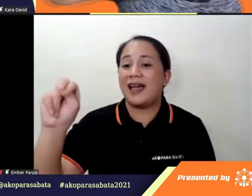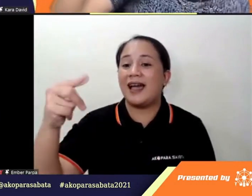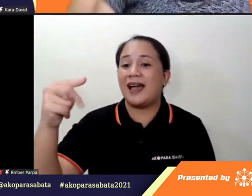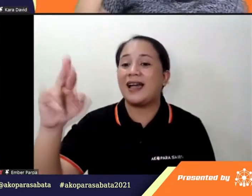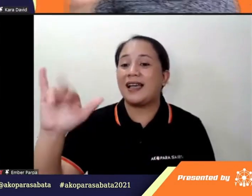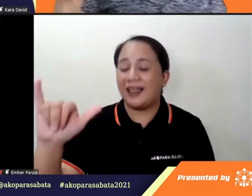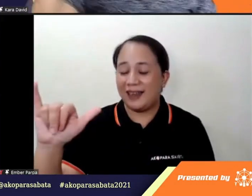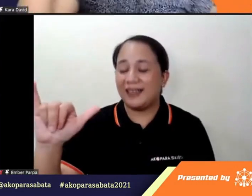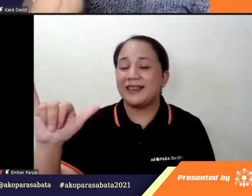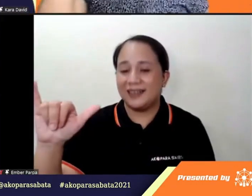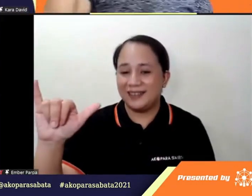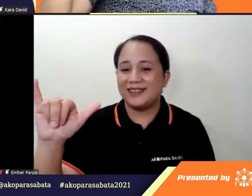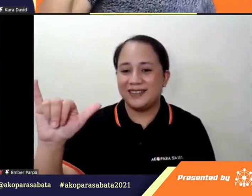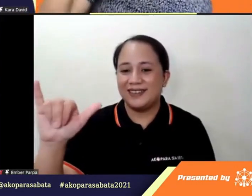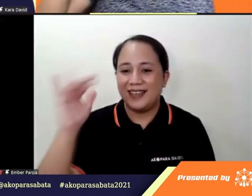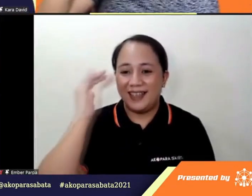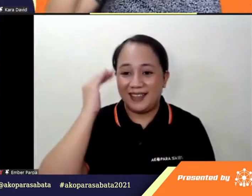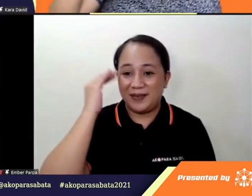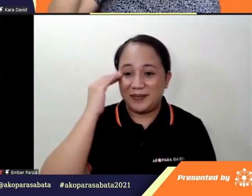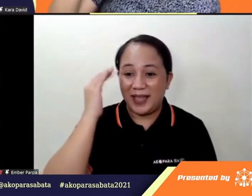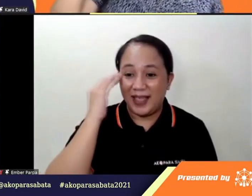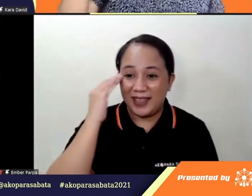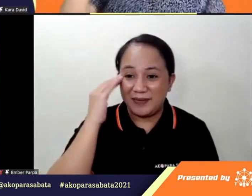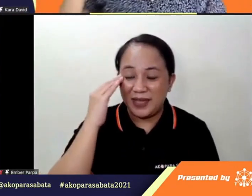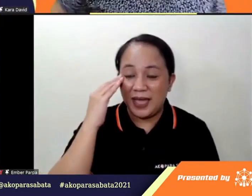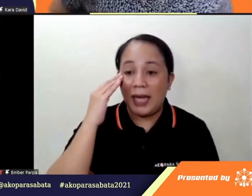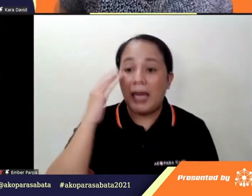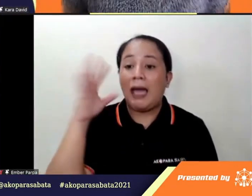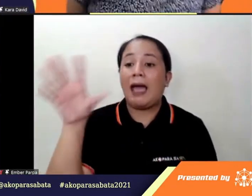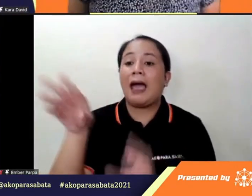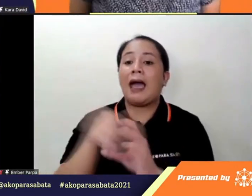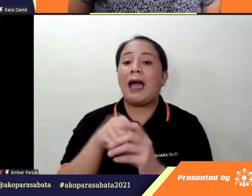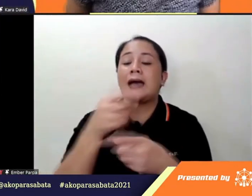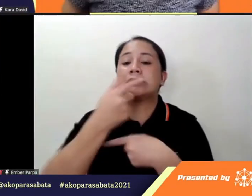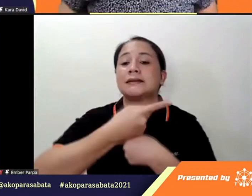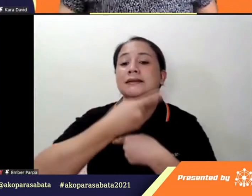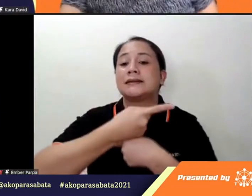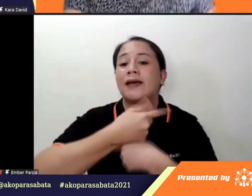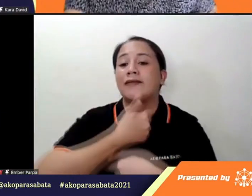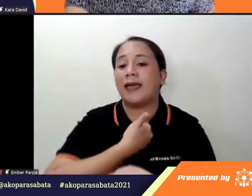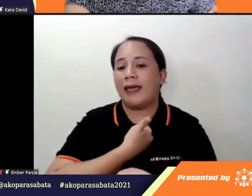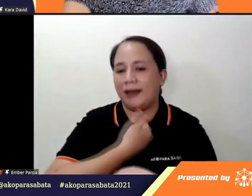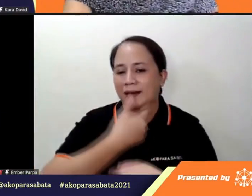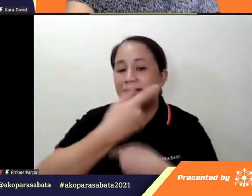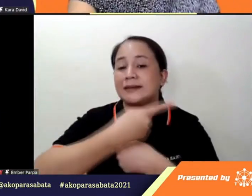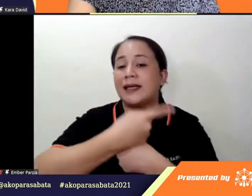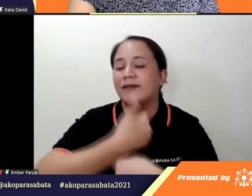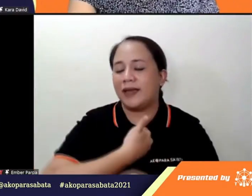H-A-N-G-R-Y. Stress yan. Kasama sa self-care yan. On